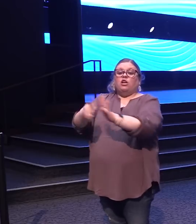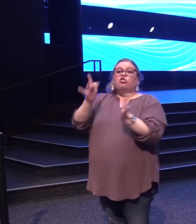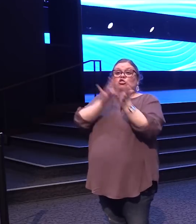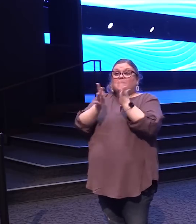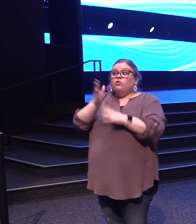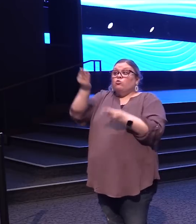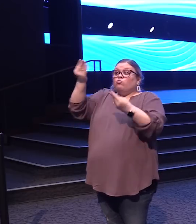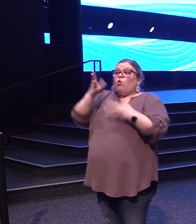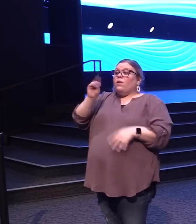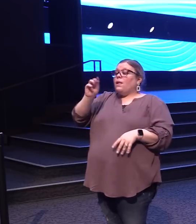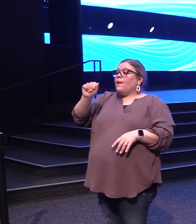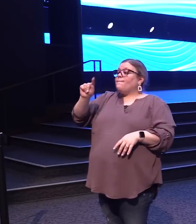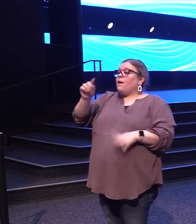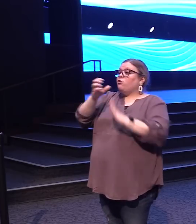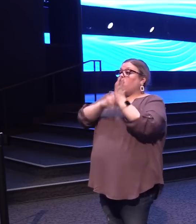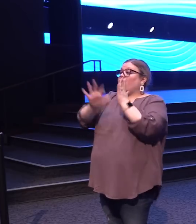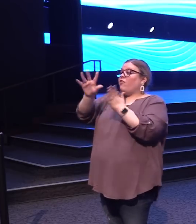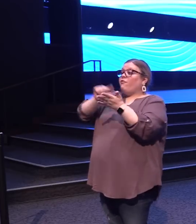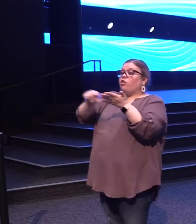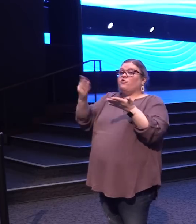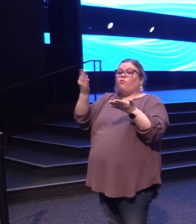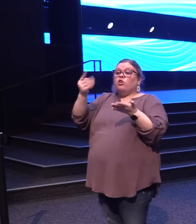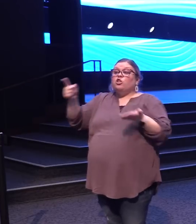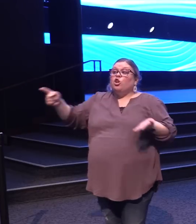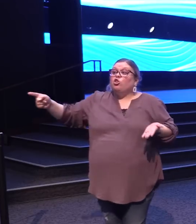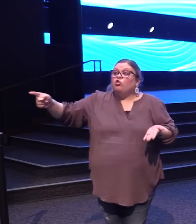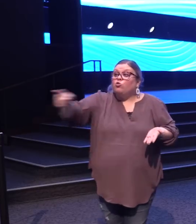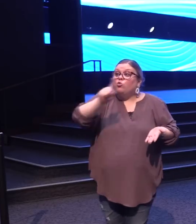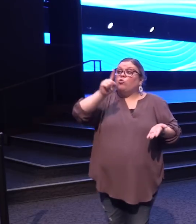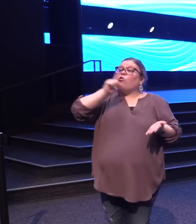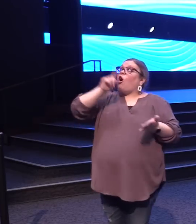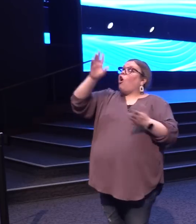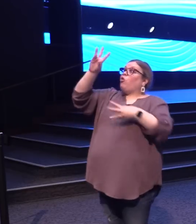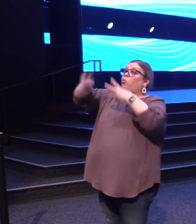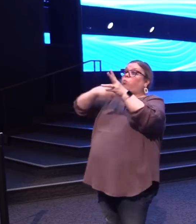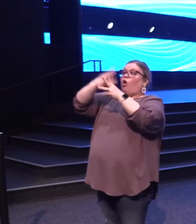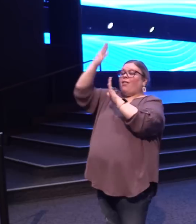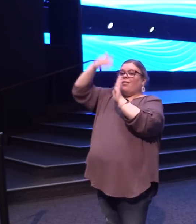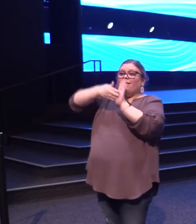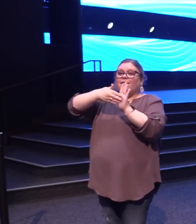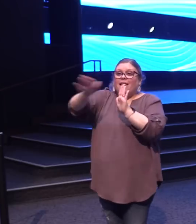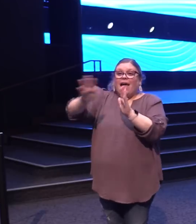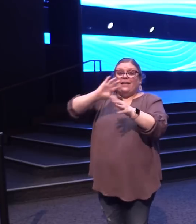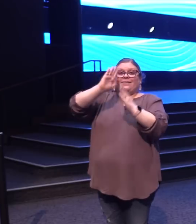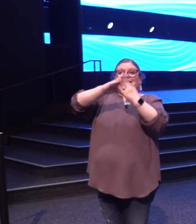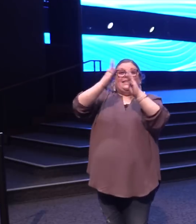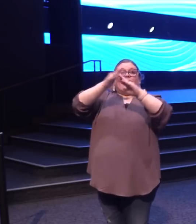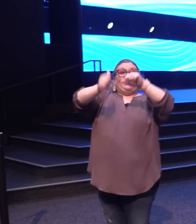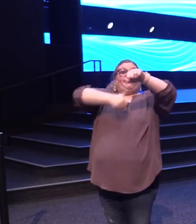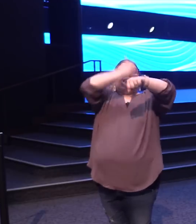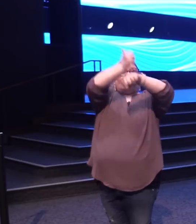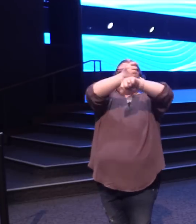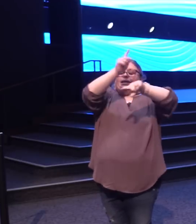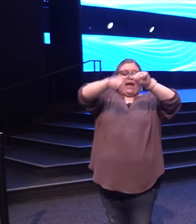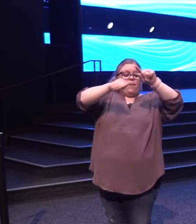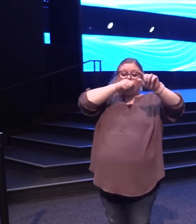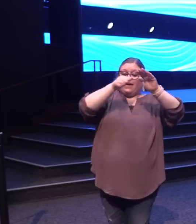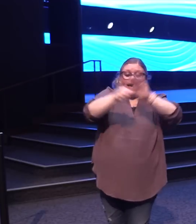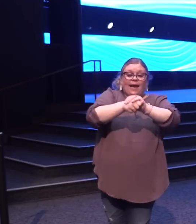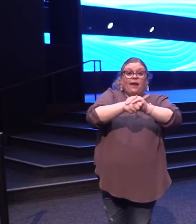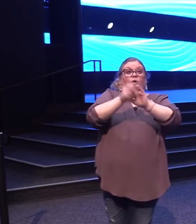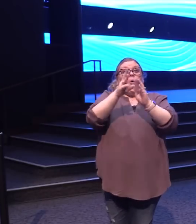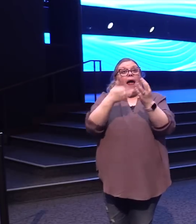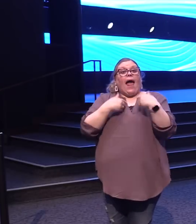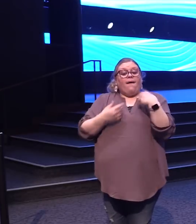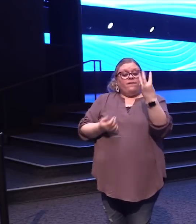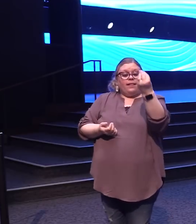that. Matthew 5:14. You are the light of the world. A city set on a hill cannot be hidden, nor do they light a